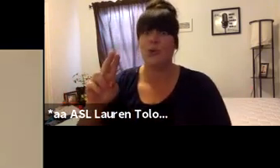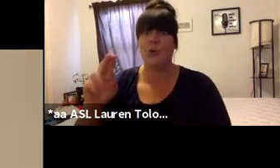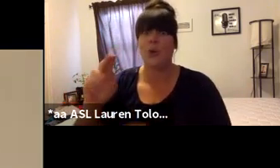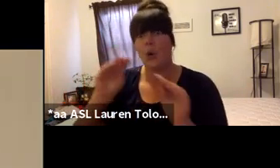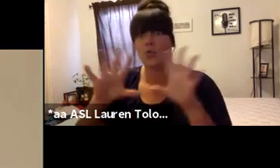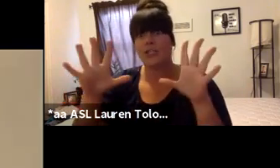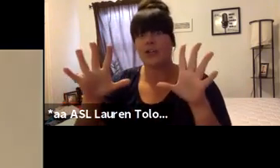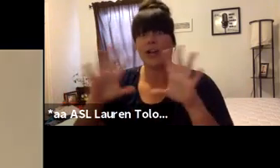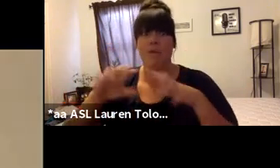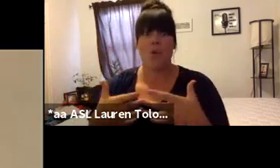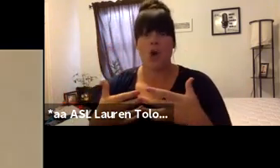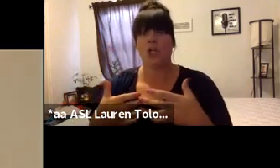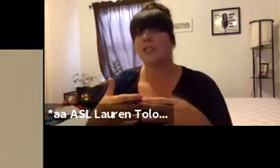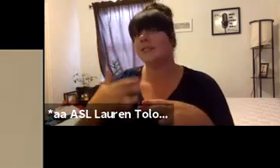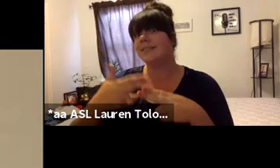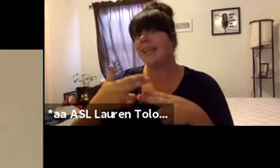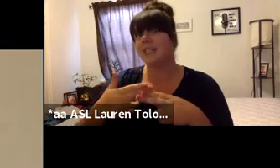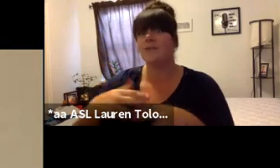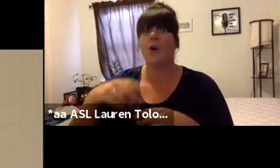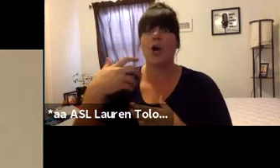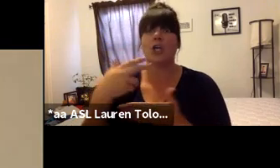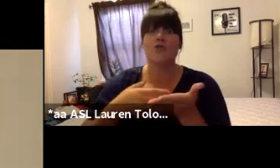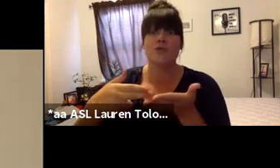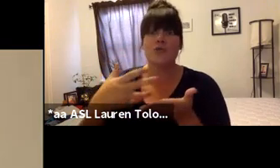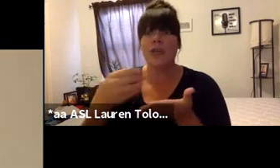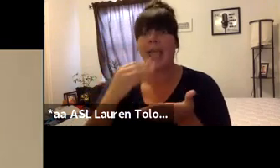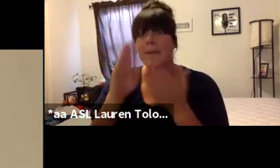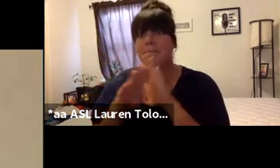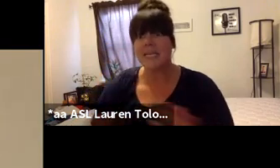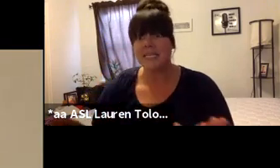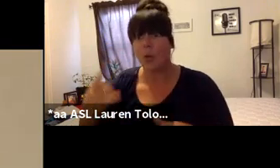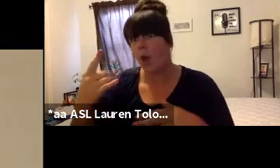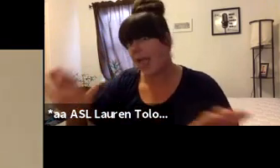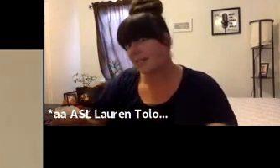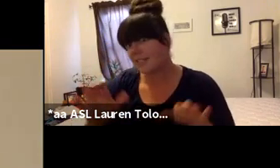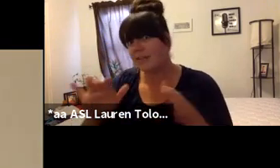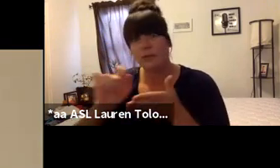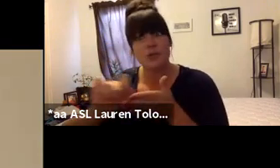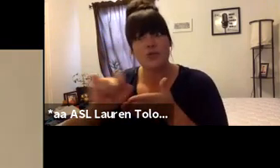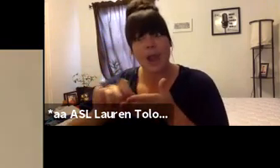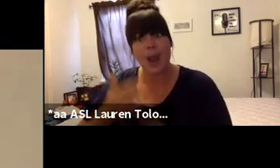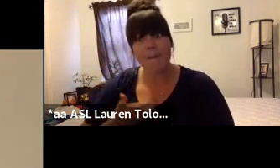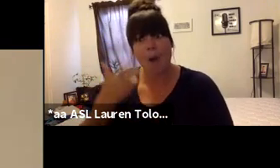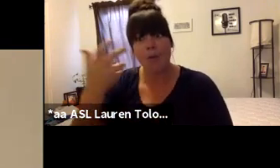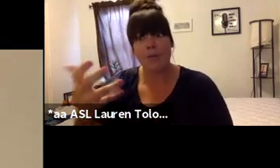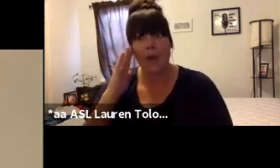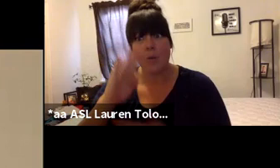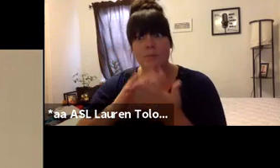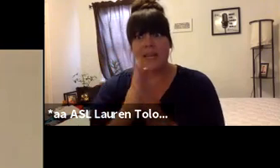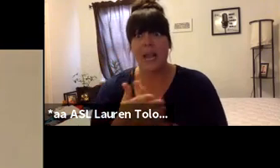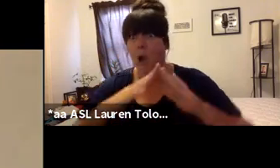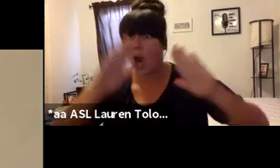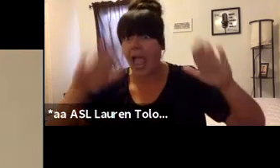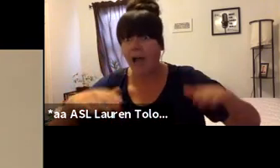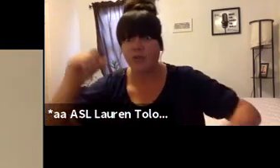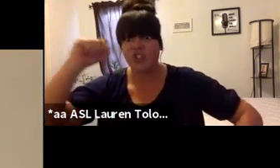truth and peace, one of our activities was to write a poem that would become our house chant for the week.